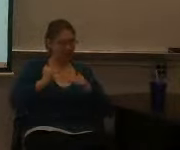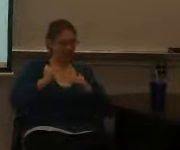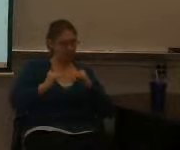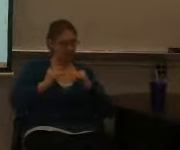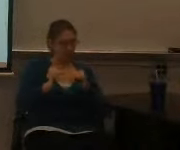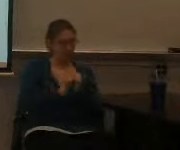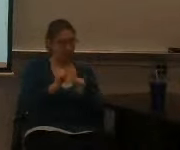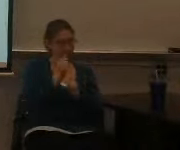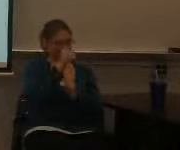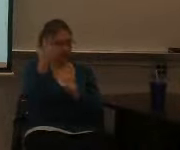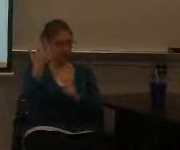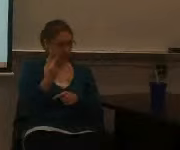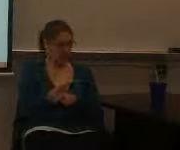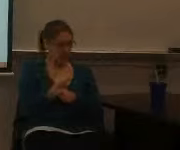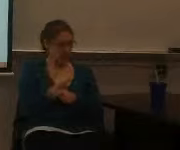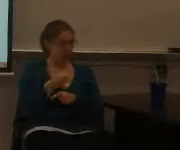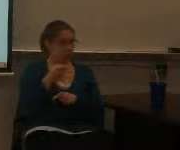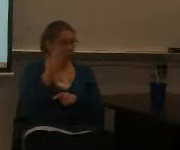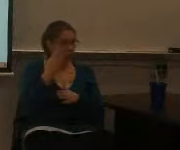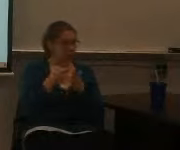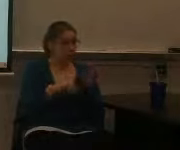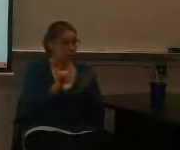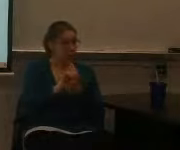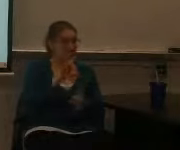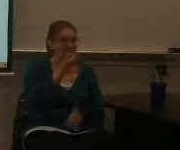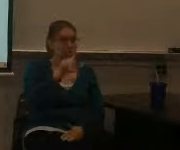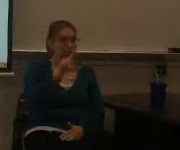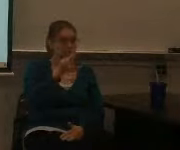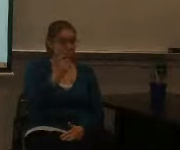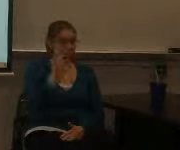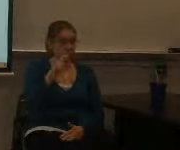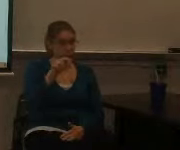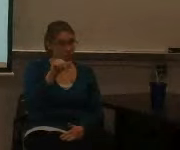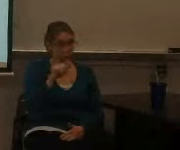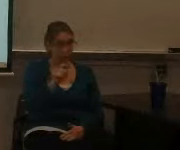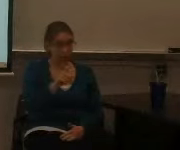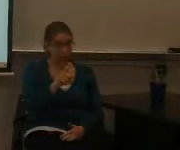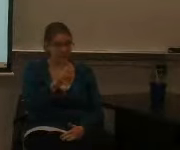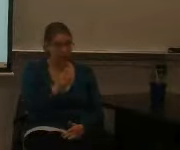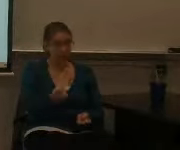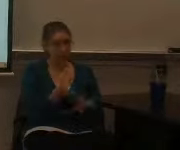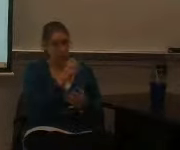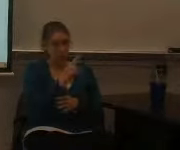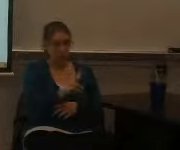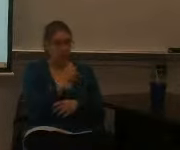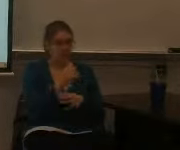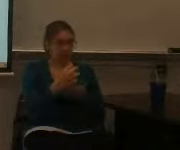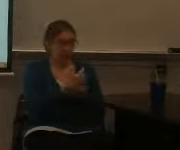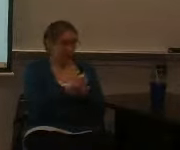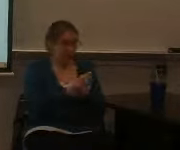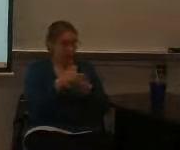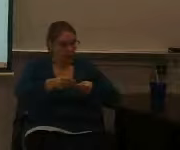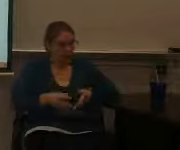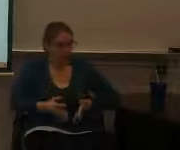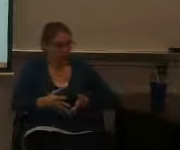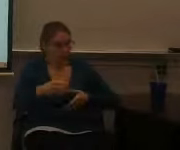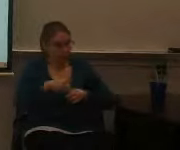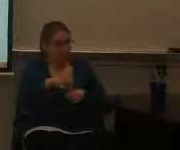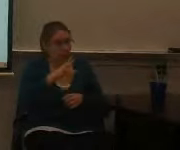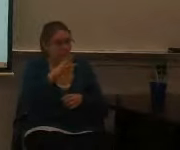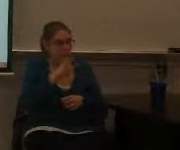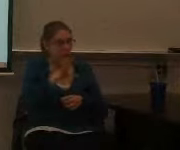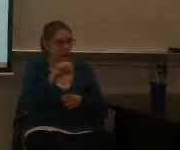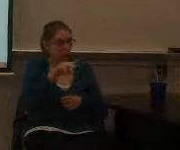the atmosphere, right? And so if you know what that flux rate is and how much oxygen is accumulating and being lost in the water column over a 24-hour